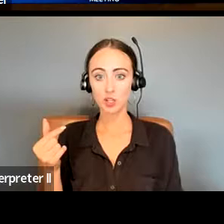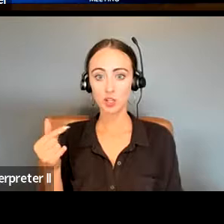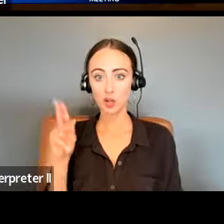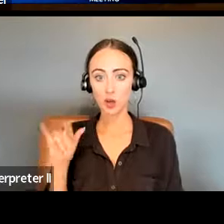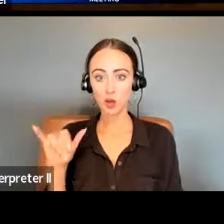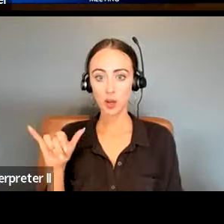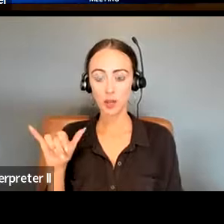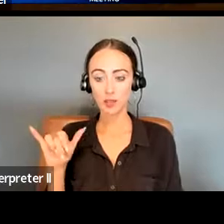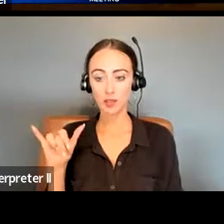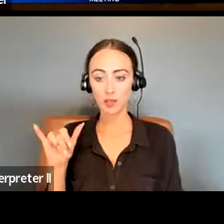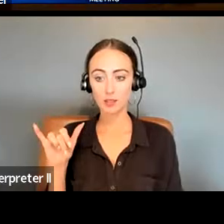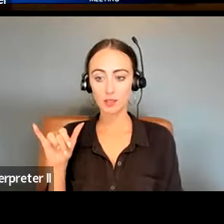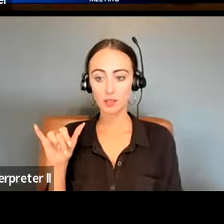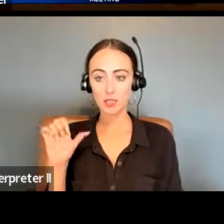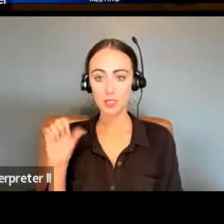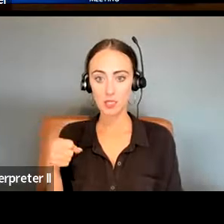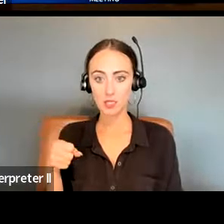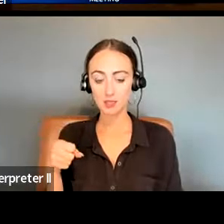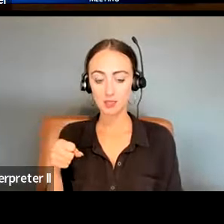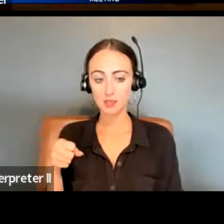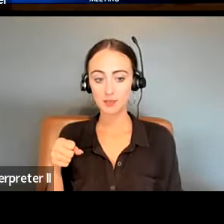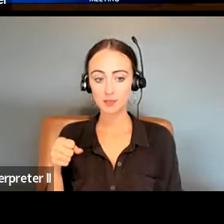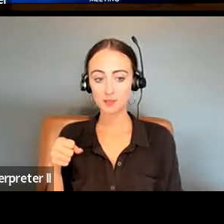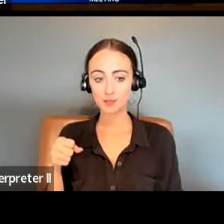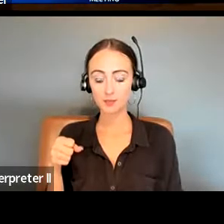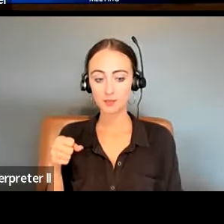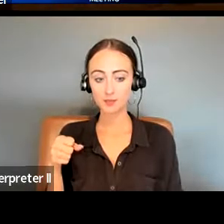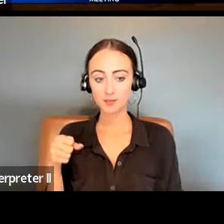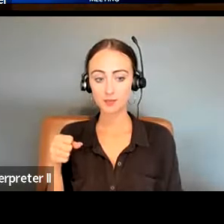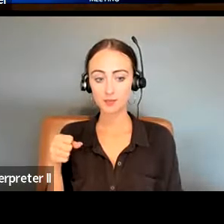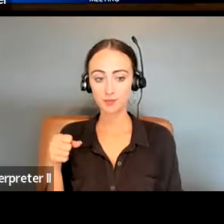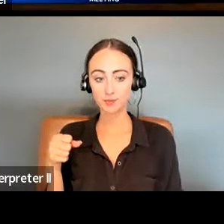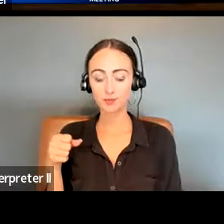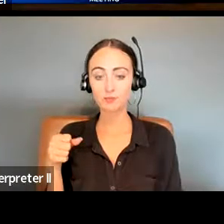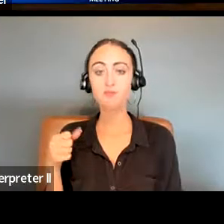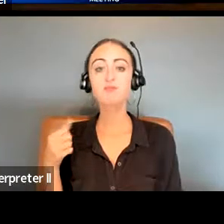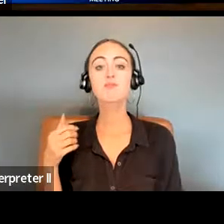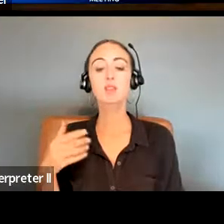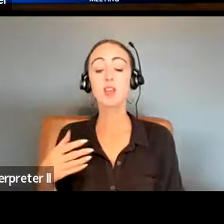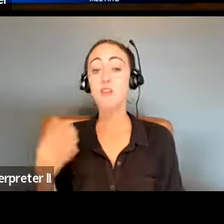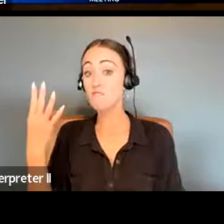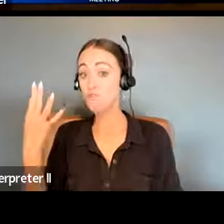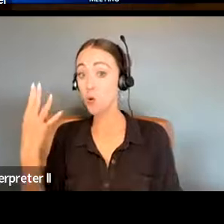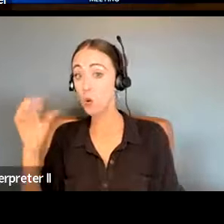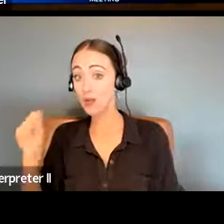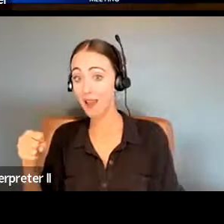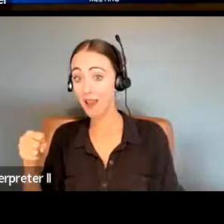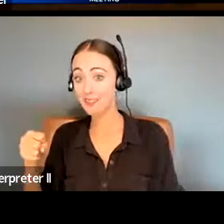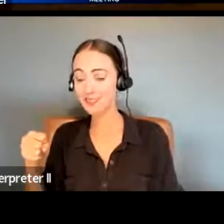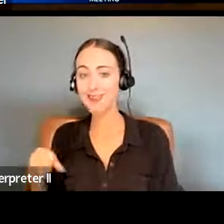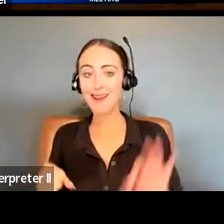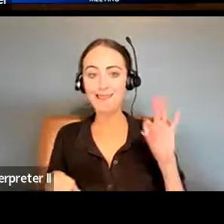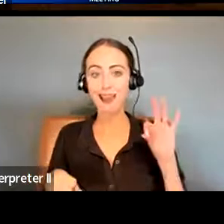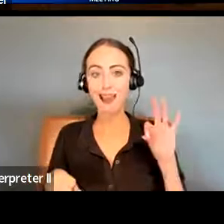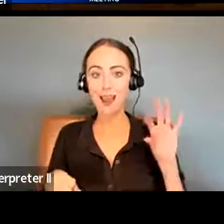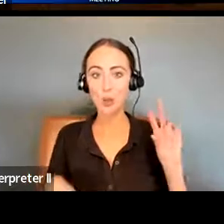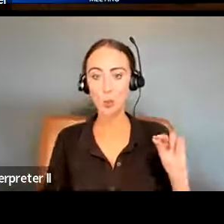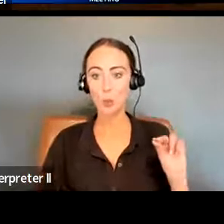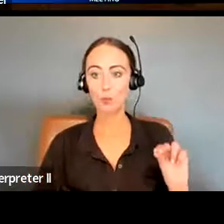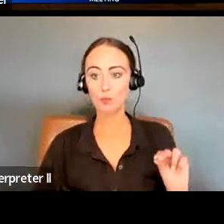Gray. Yes. Councilmember Gray votes yes. Mr. Chairman, there are 4 yeses and 9